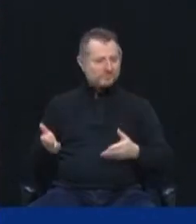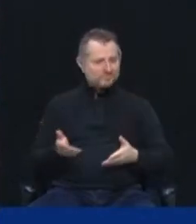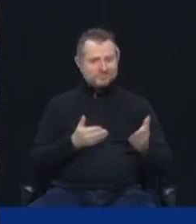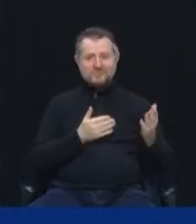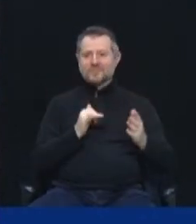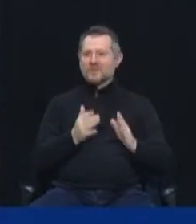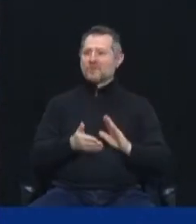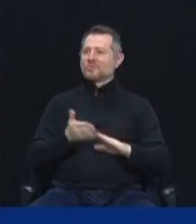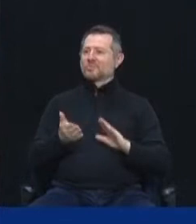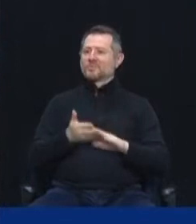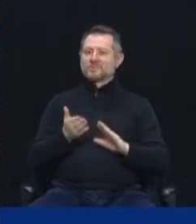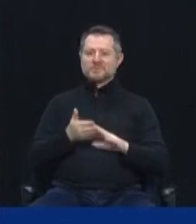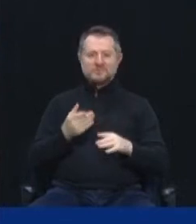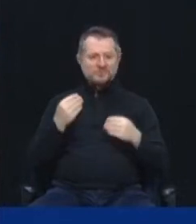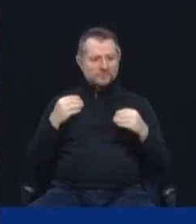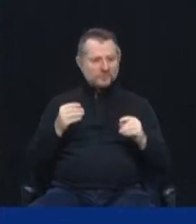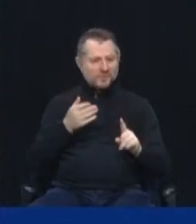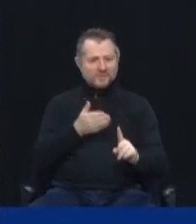store.